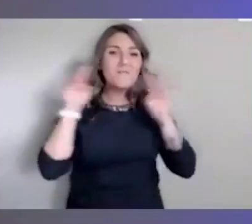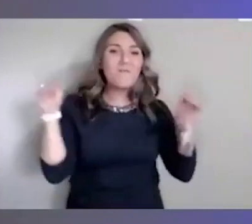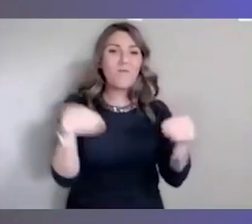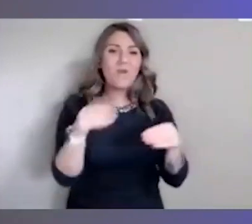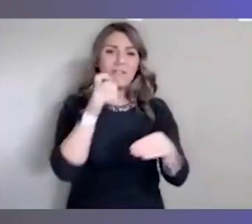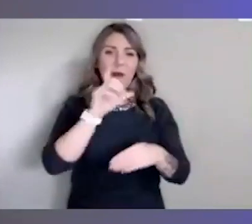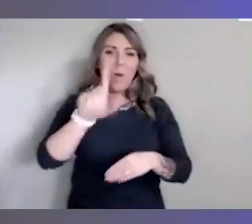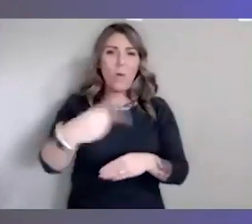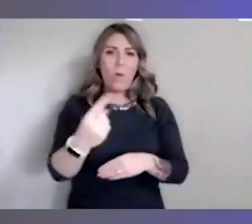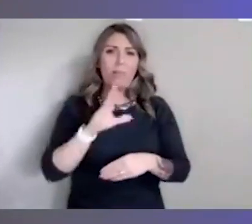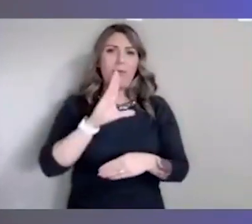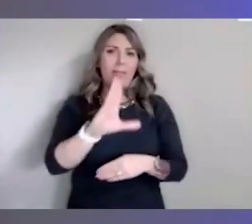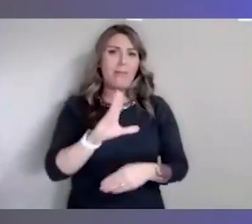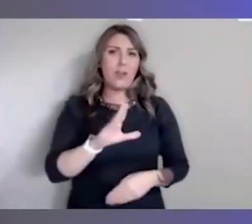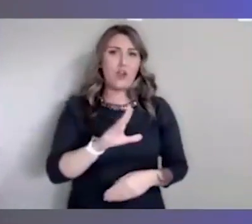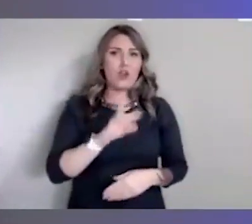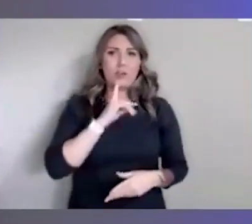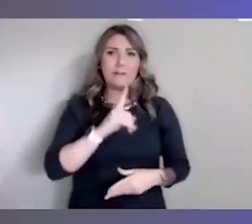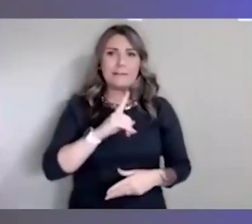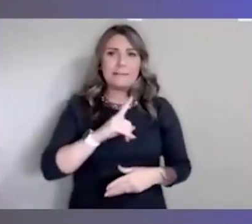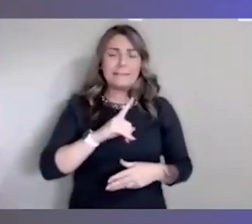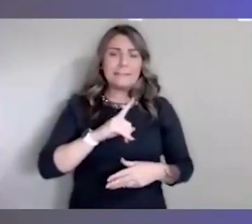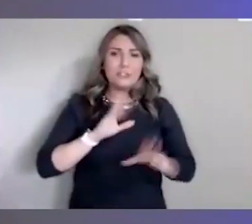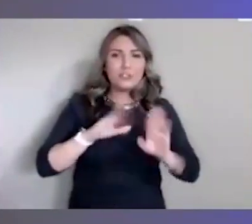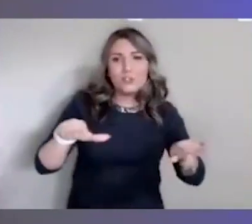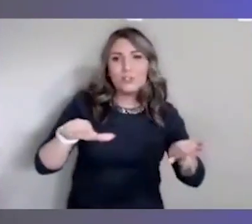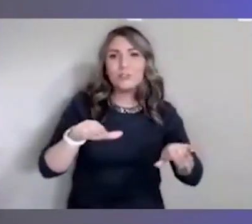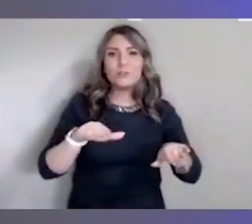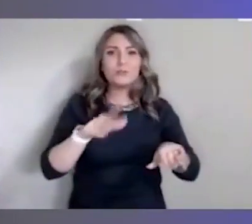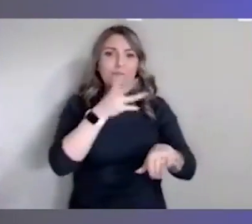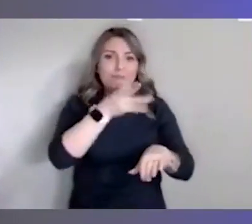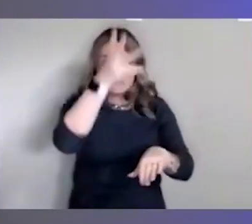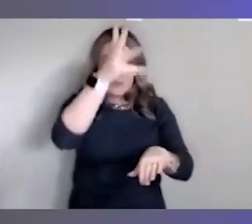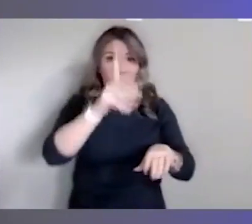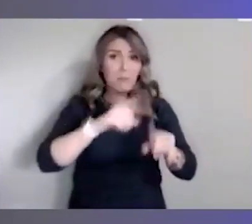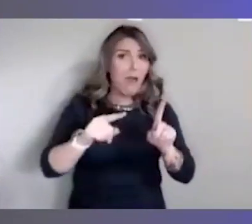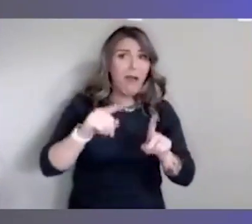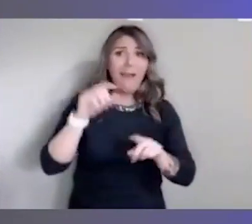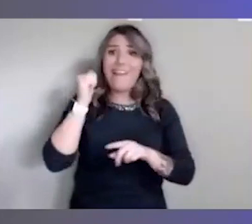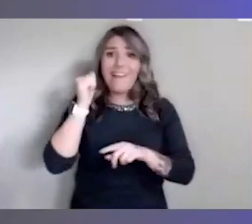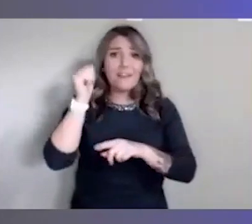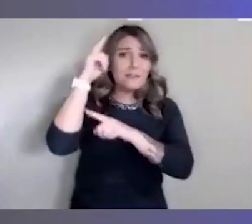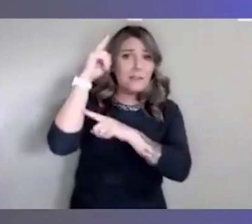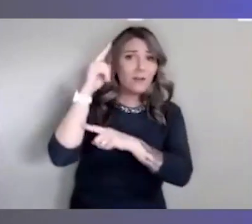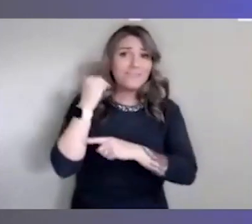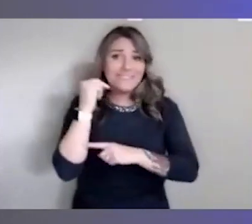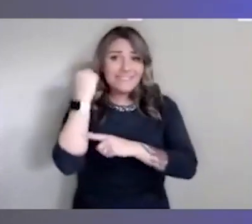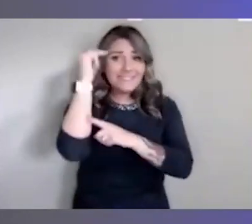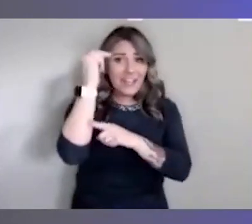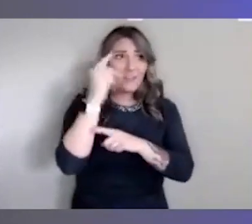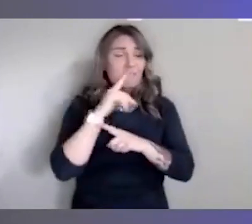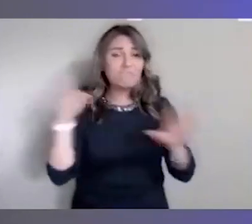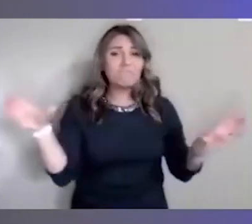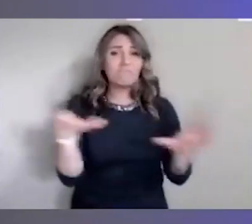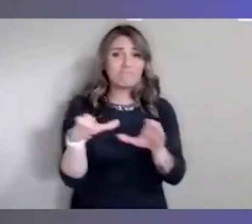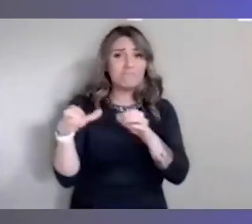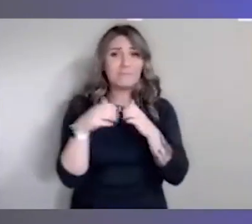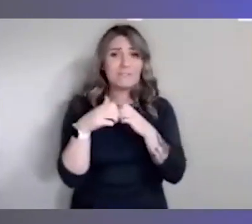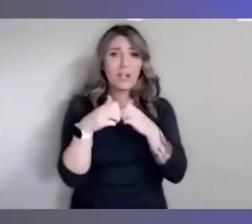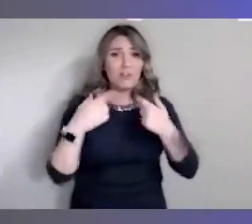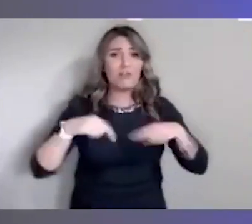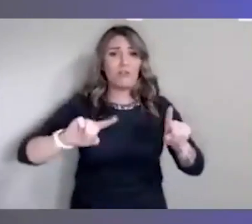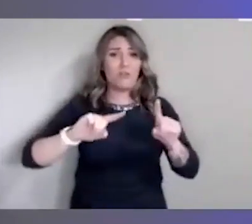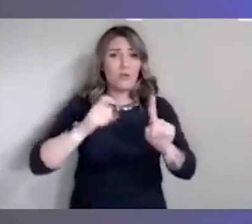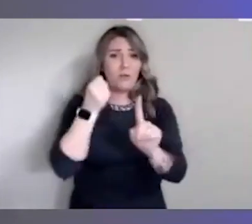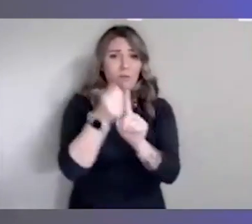it's the extended families. I think they continue to come together even during the pandemic, and because it's just